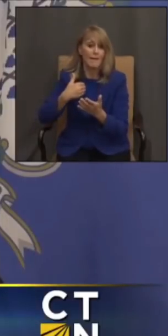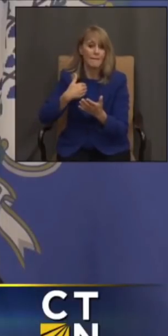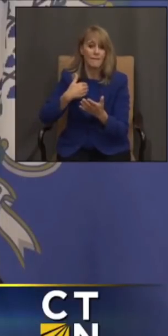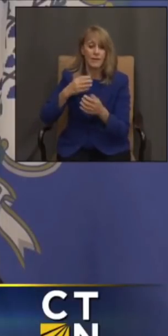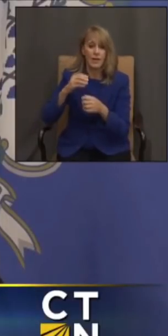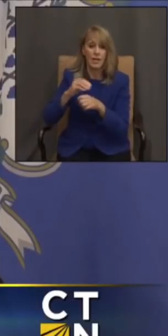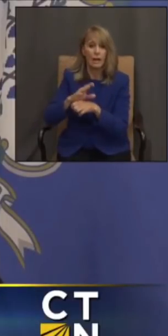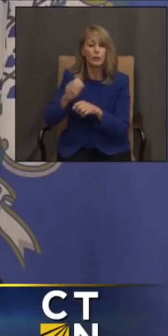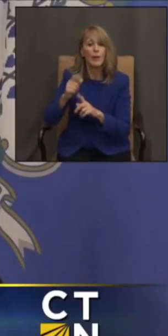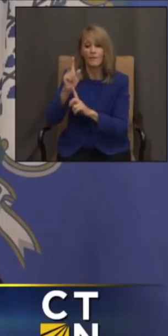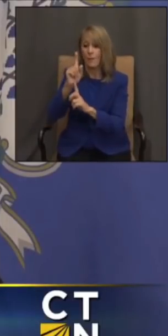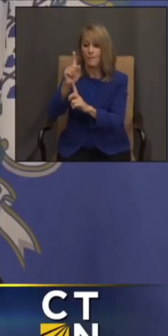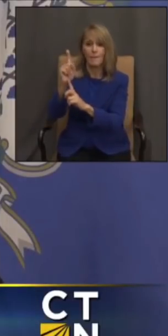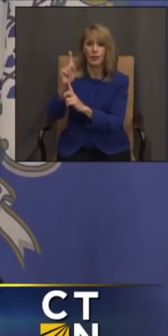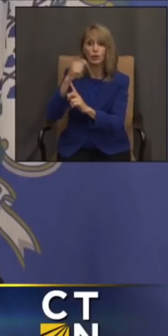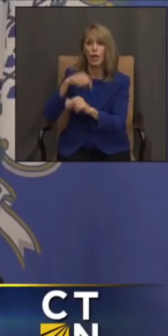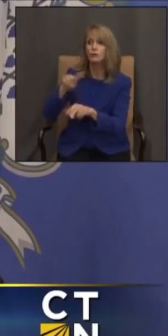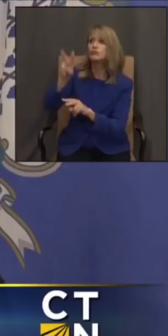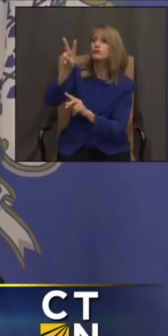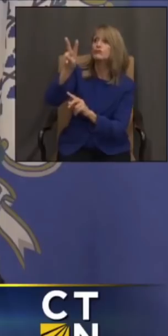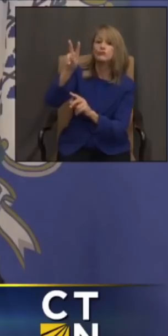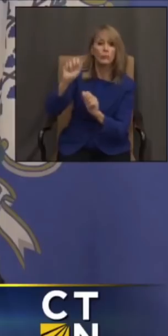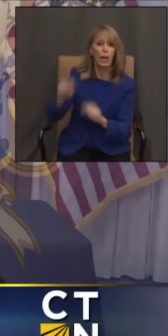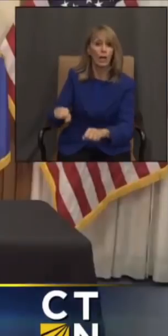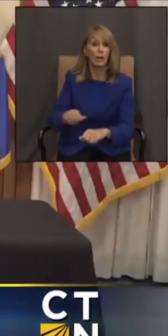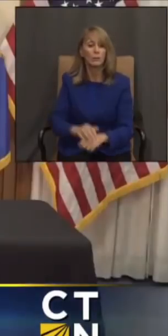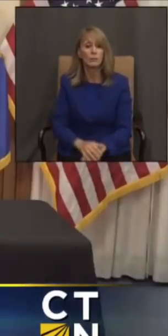these kids have a mentor and somebody they can talk to.